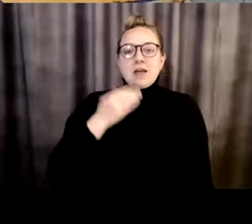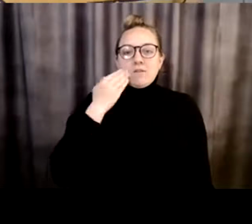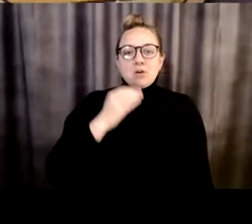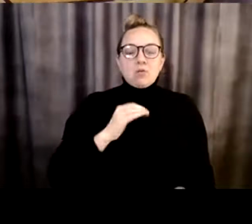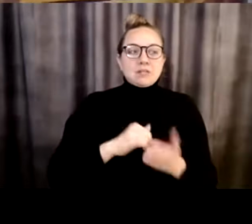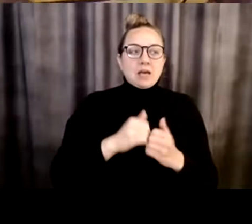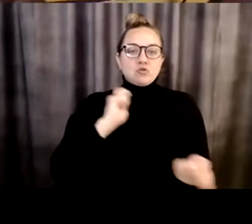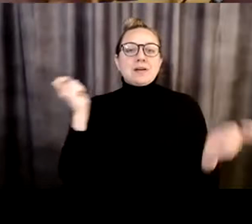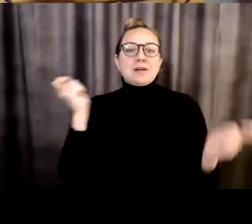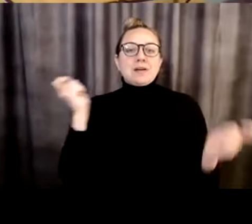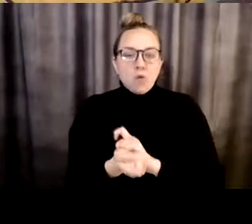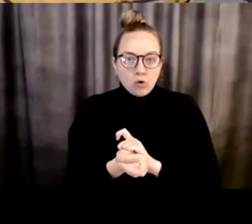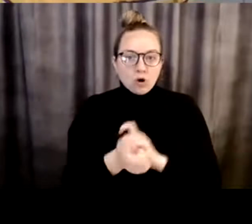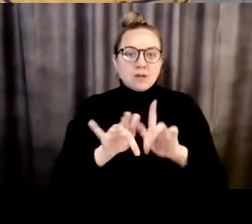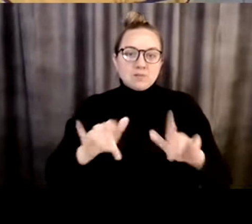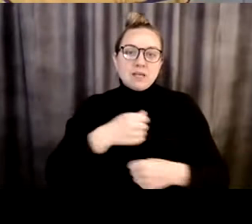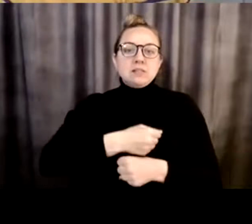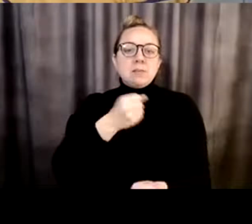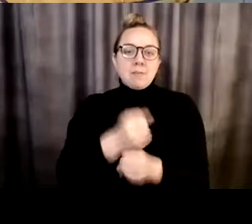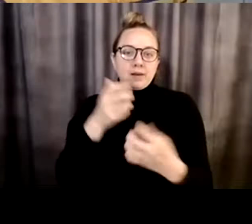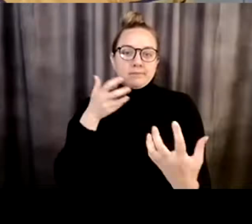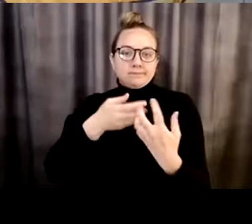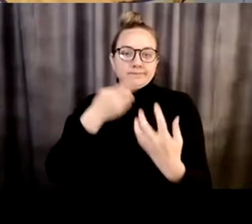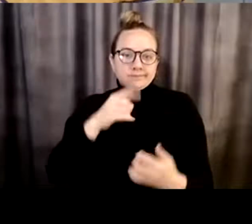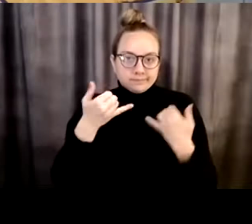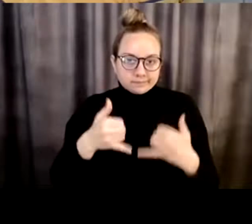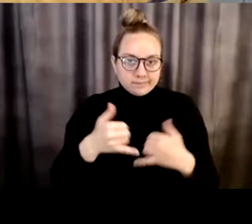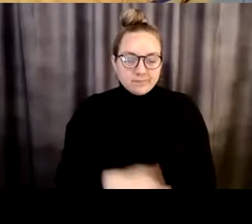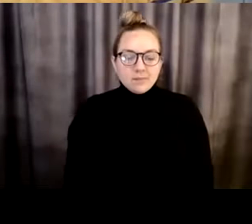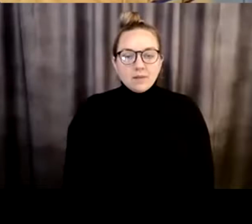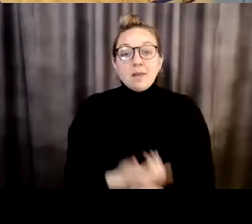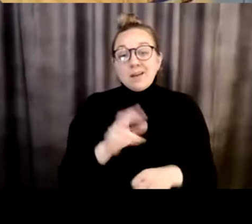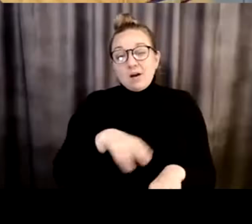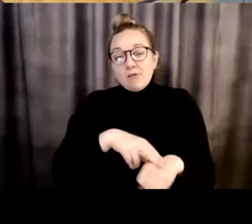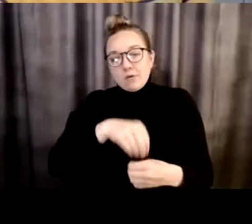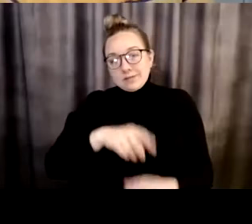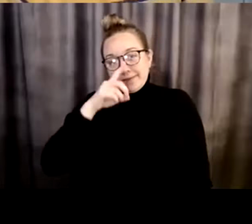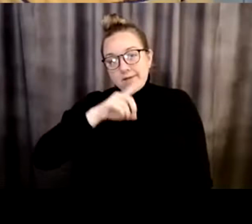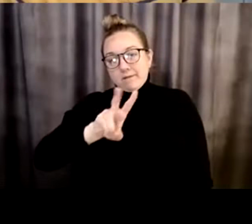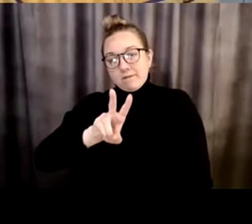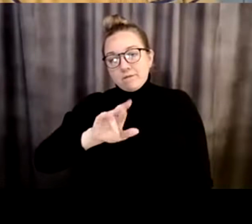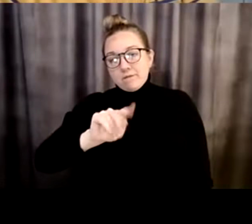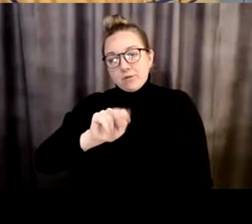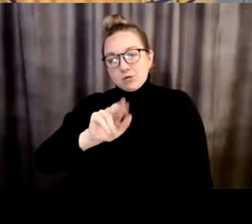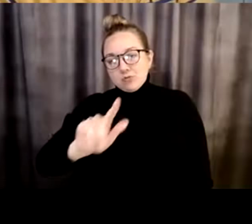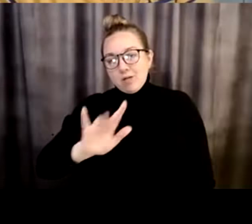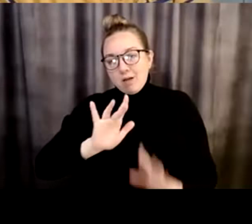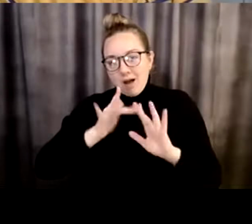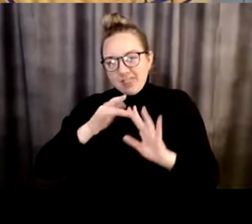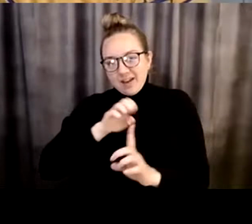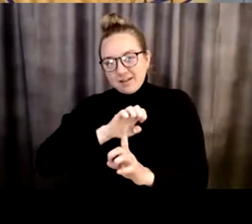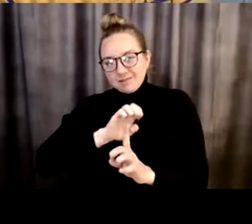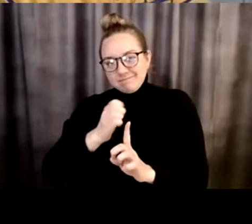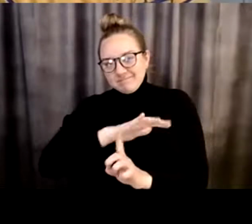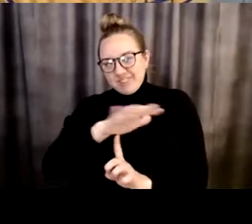anywhere. In our virtual environment, of course, that we're still living through now, we really put a focus